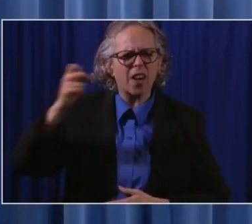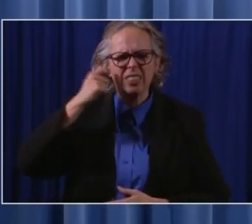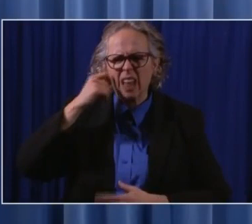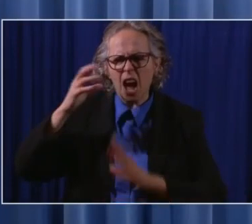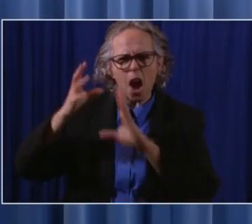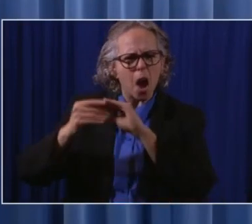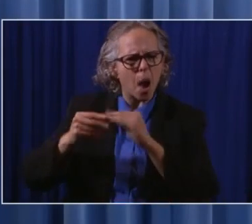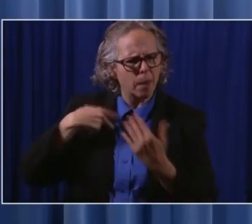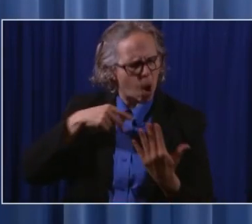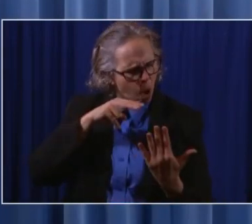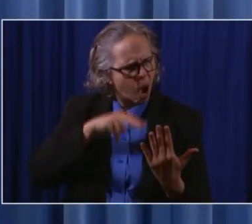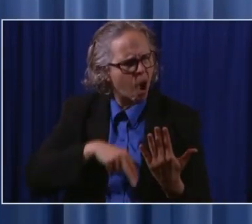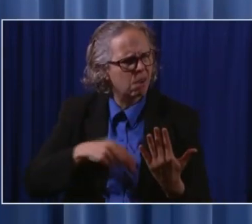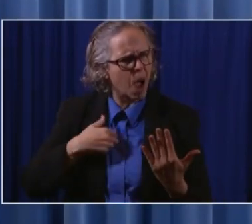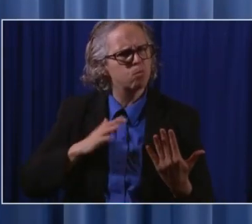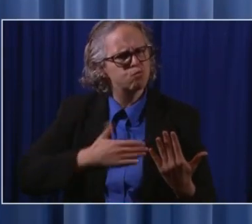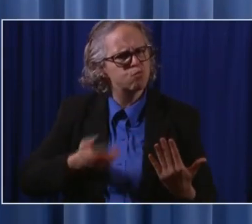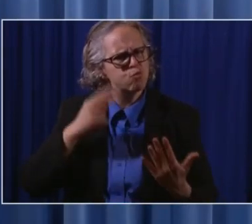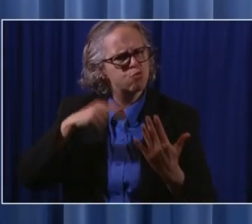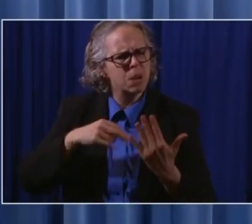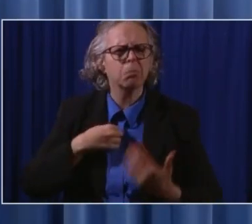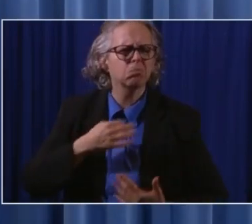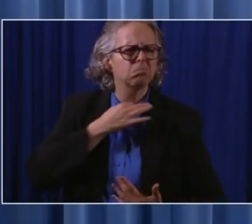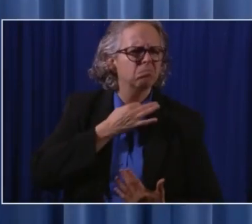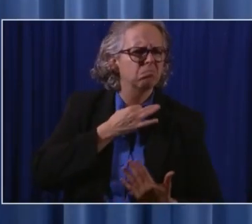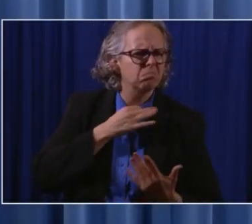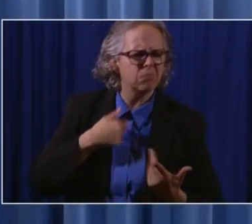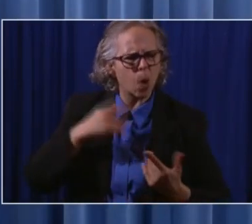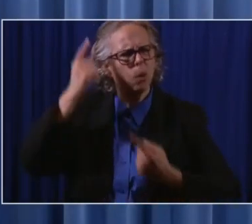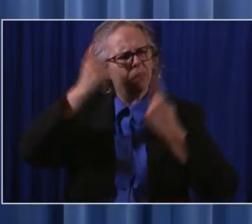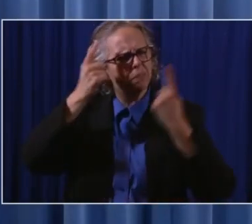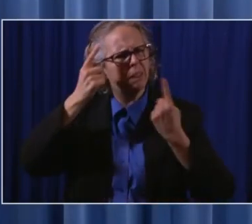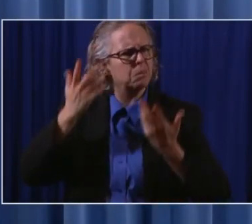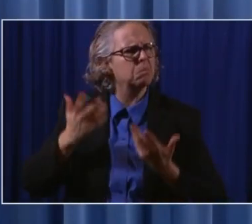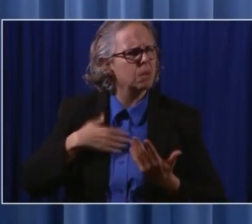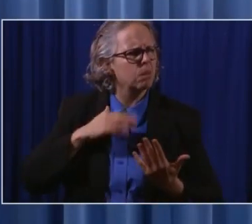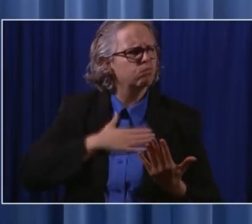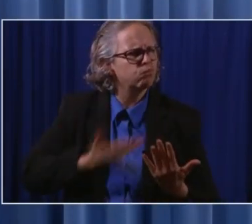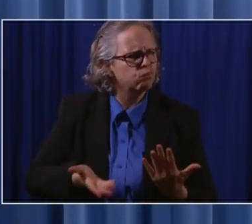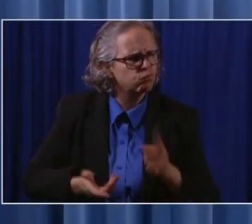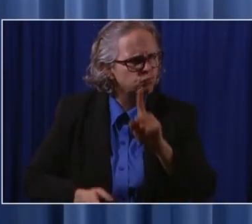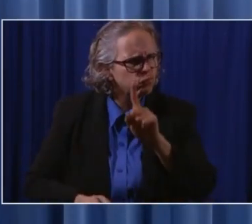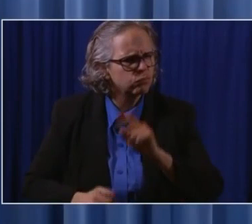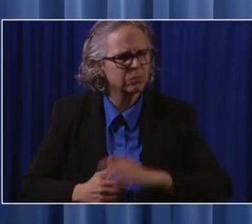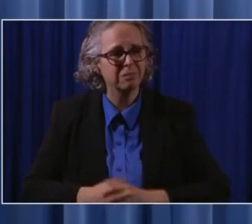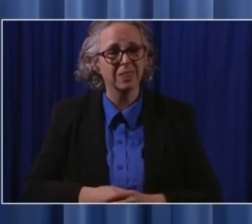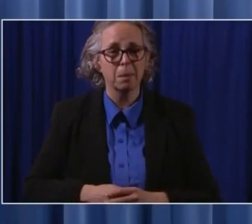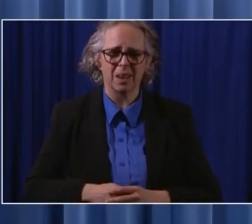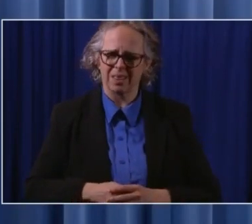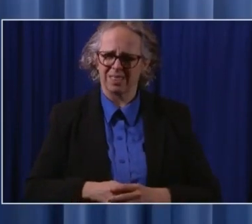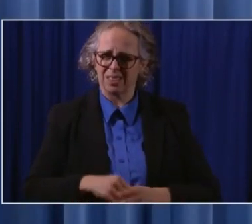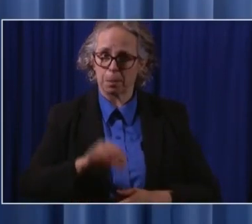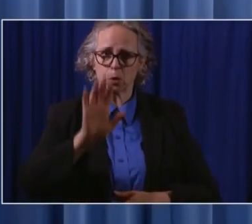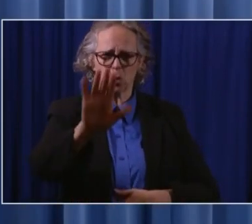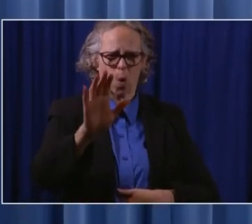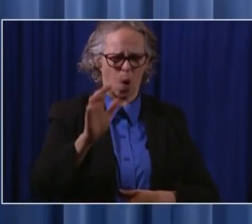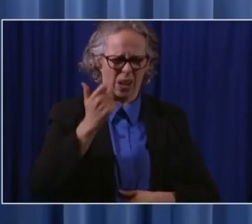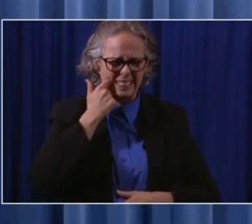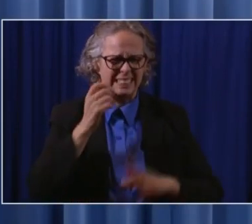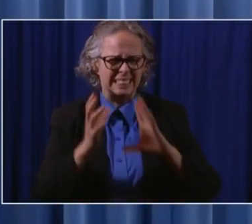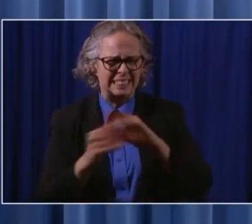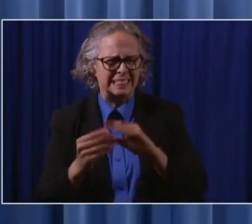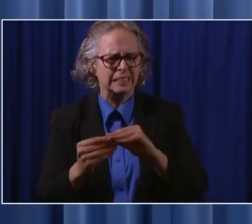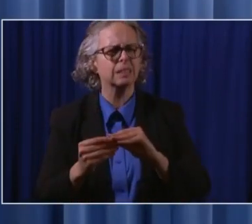what they have to say. The ways that you have outlined that you believe